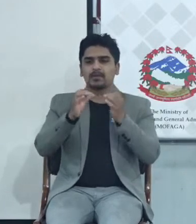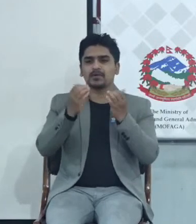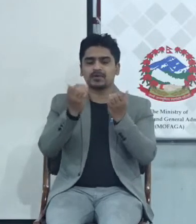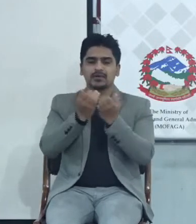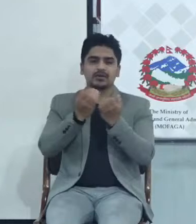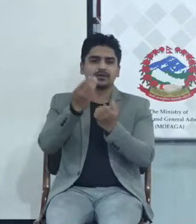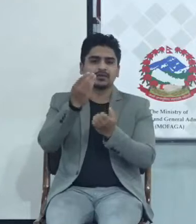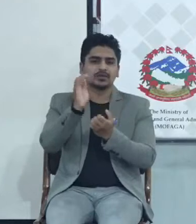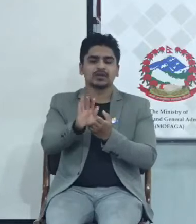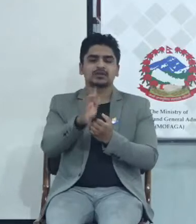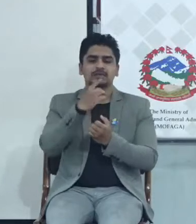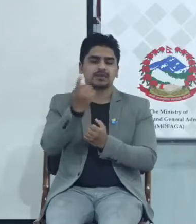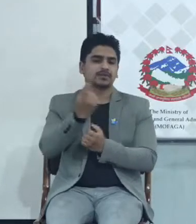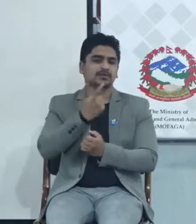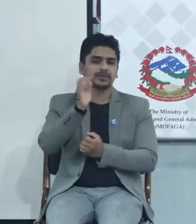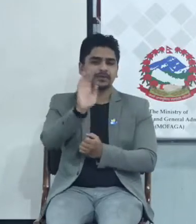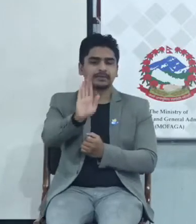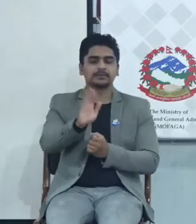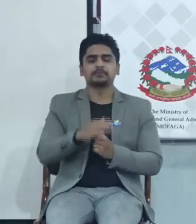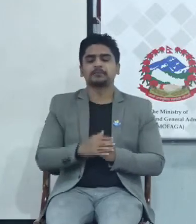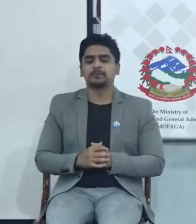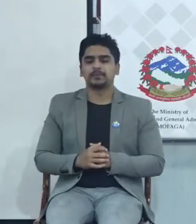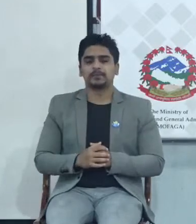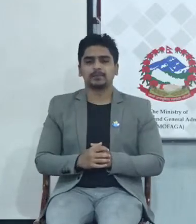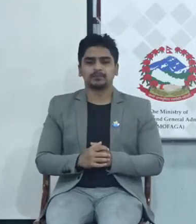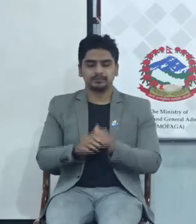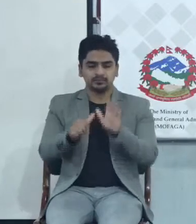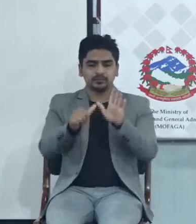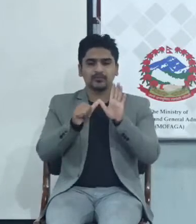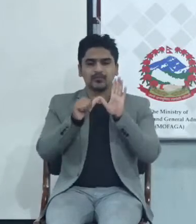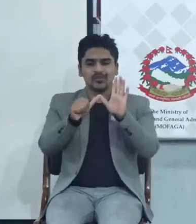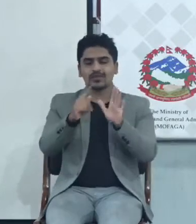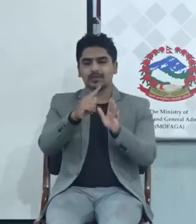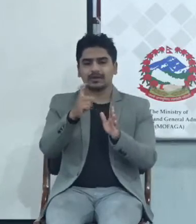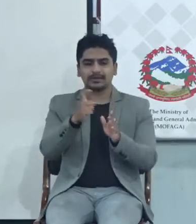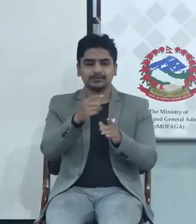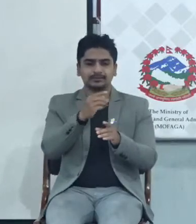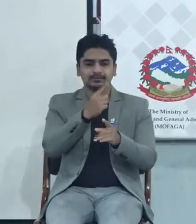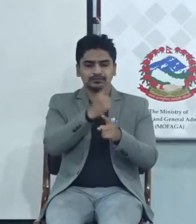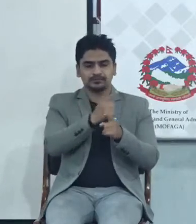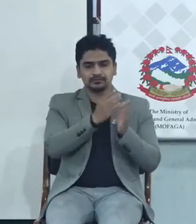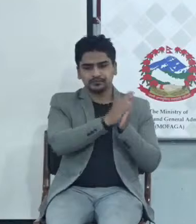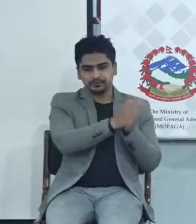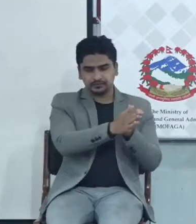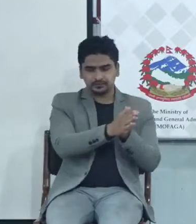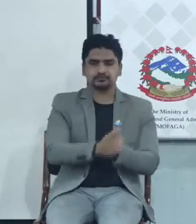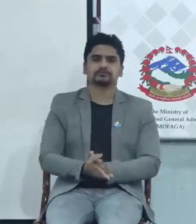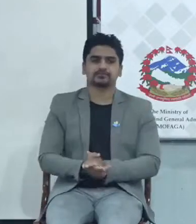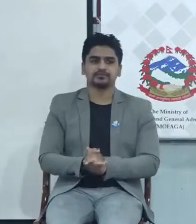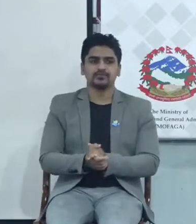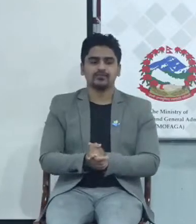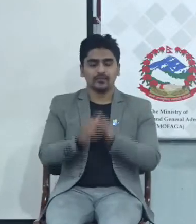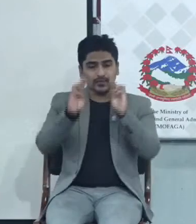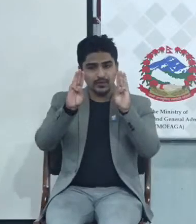request you to answer that. Very important question I raised. Thank you so much for the questioners.